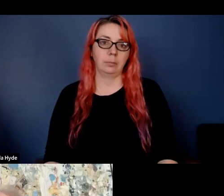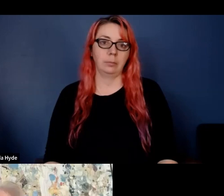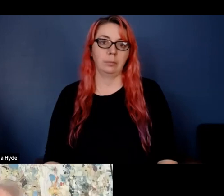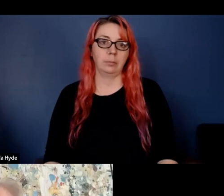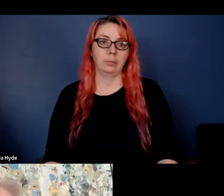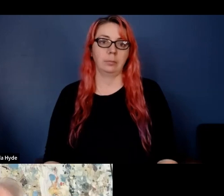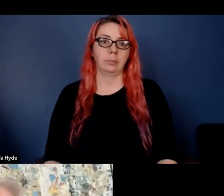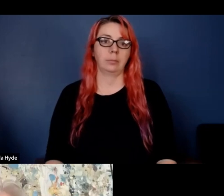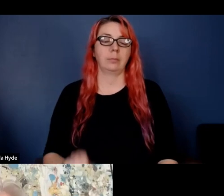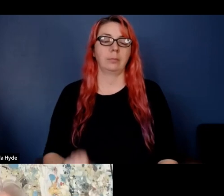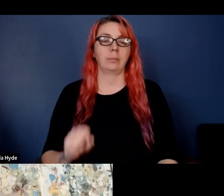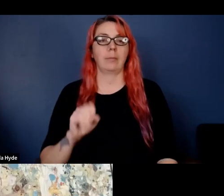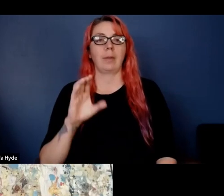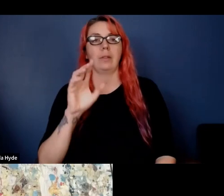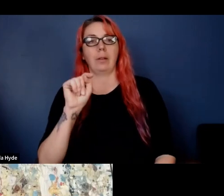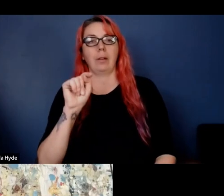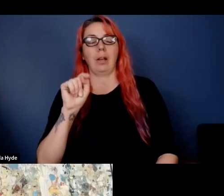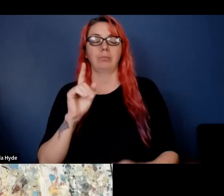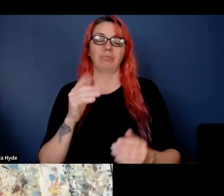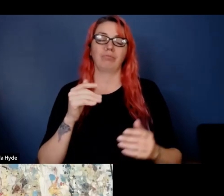Okay, hello everyone.